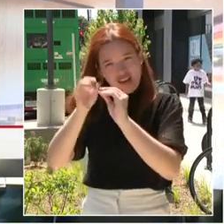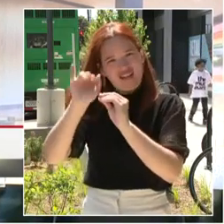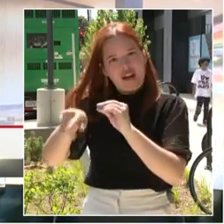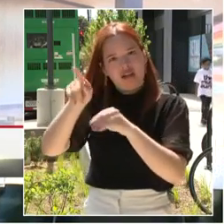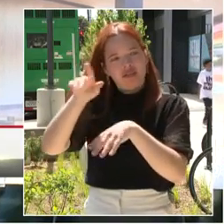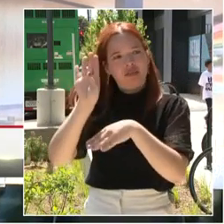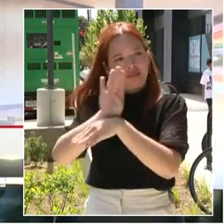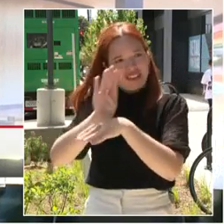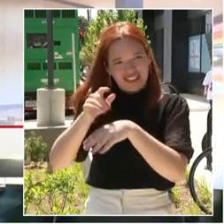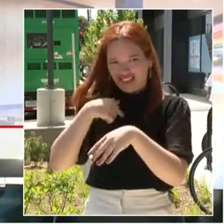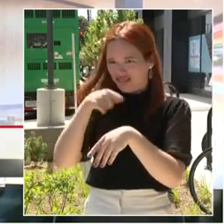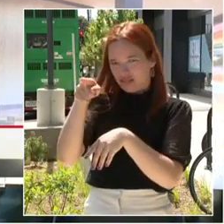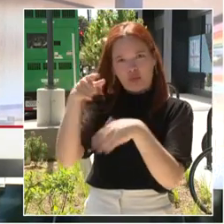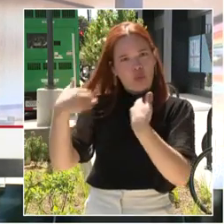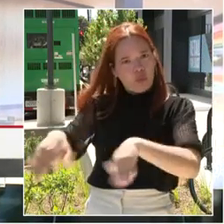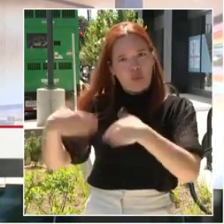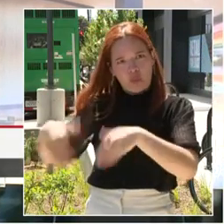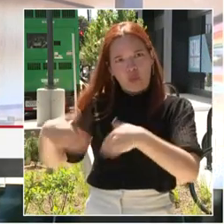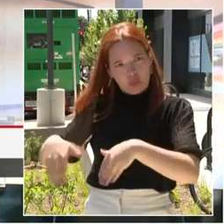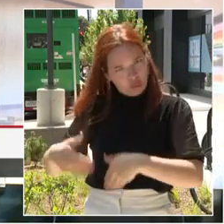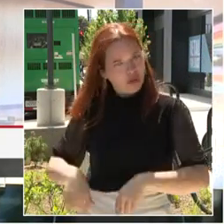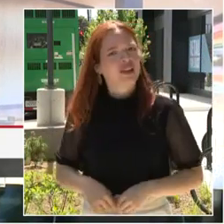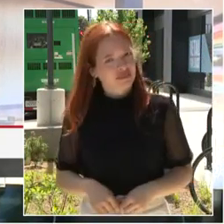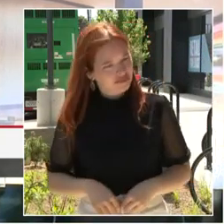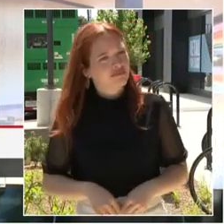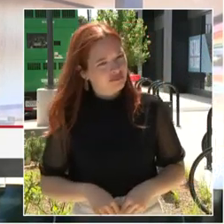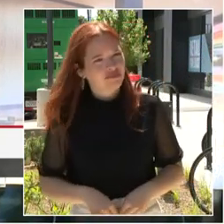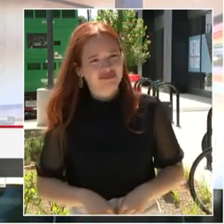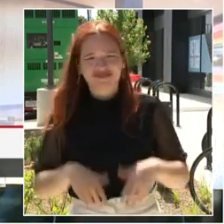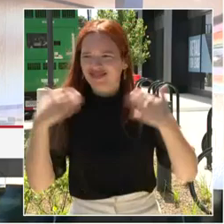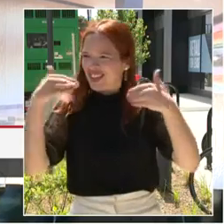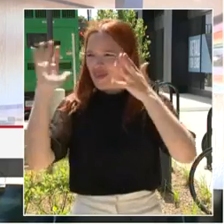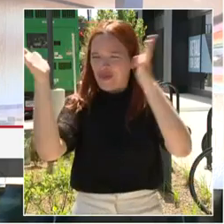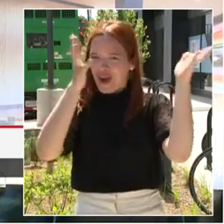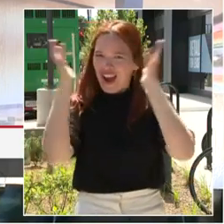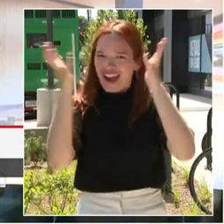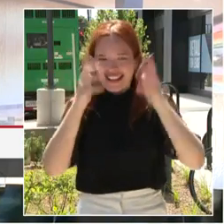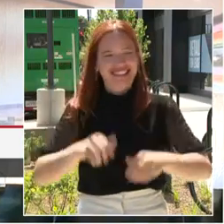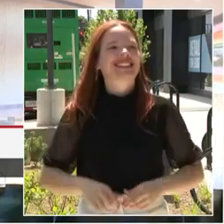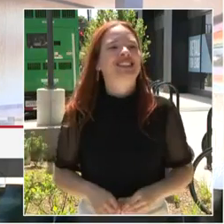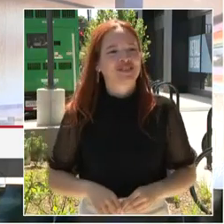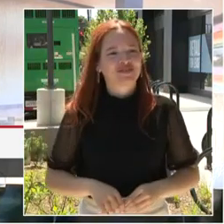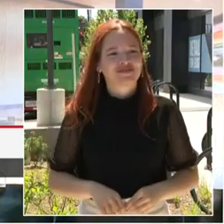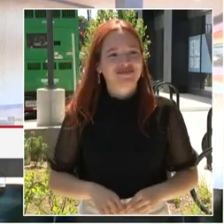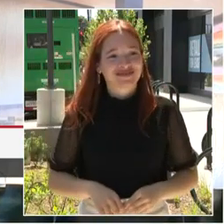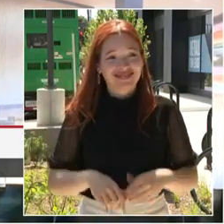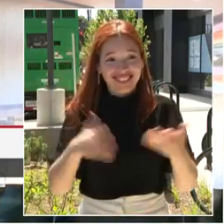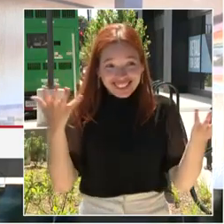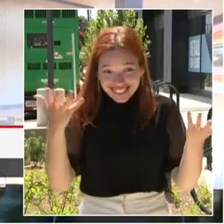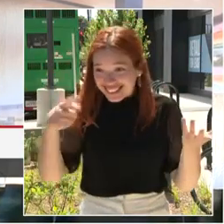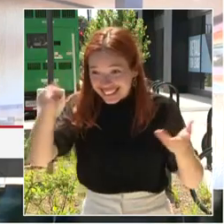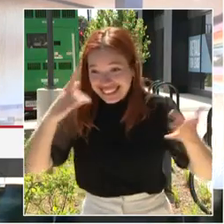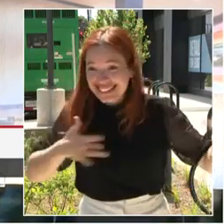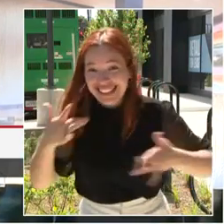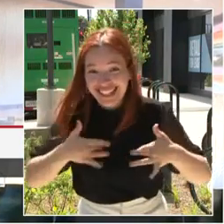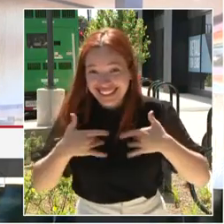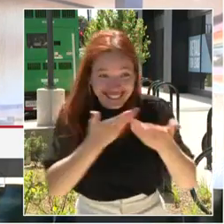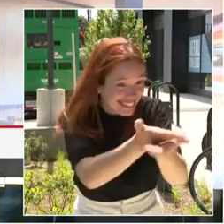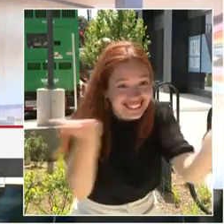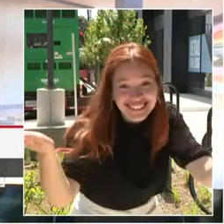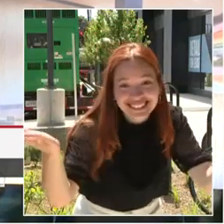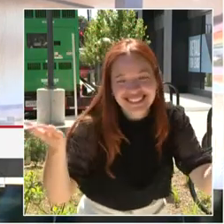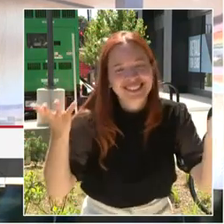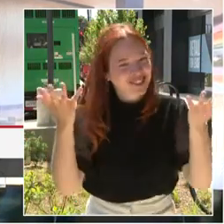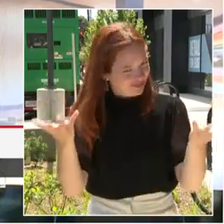I think there are some people who are excited about that. And later this month, we will announce a second round